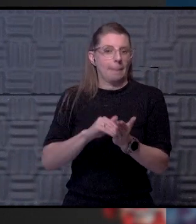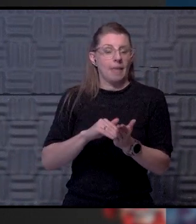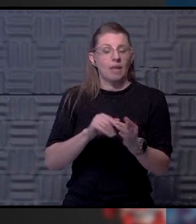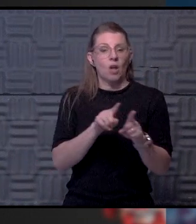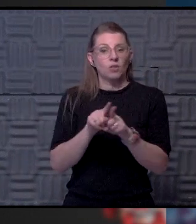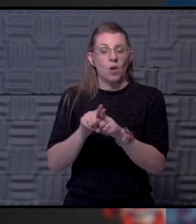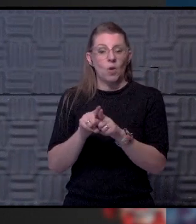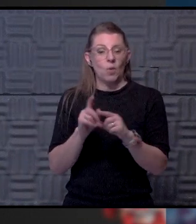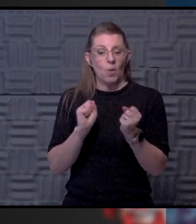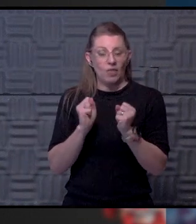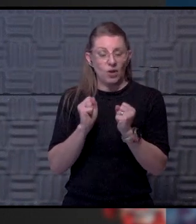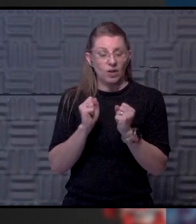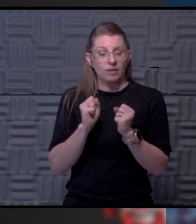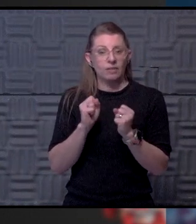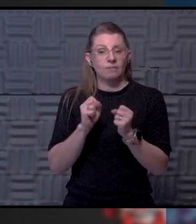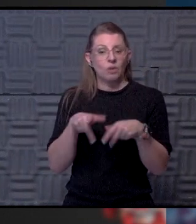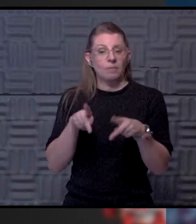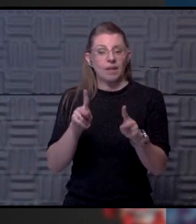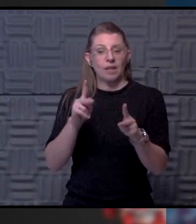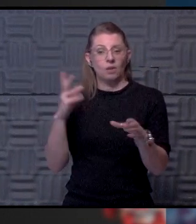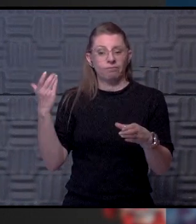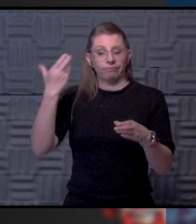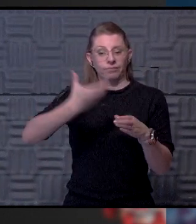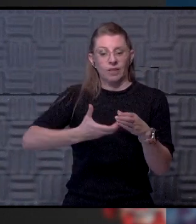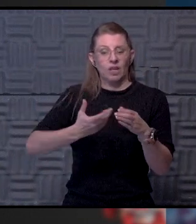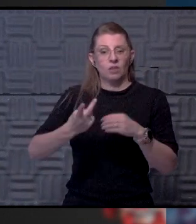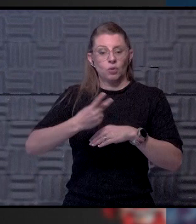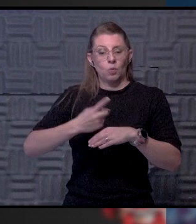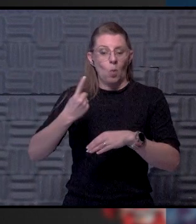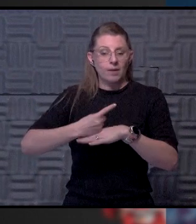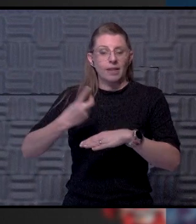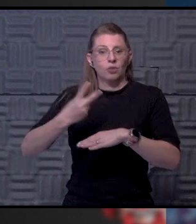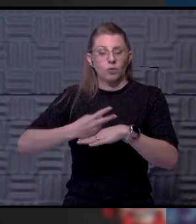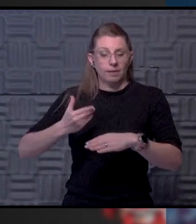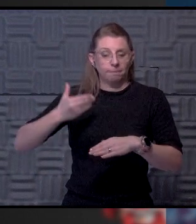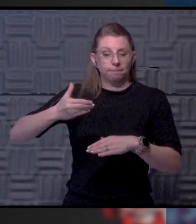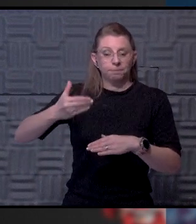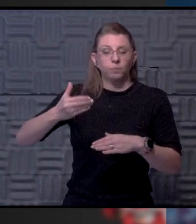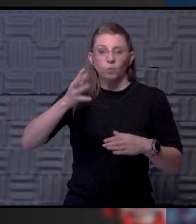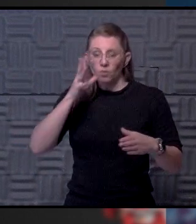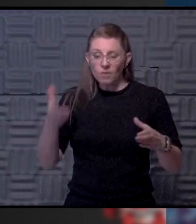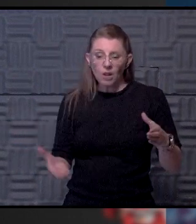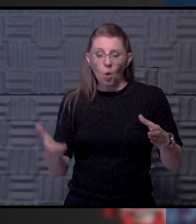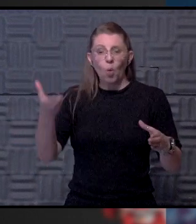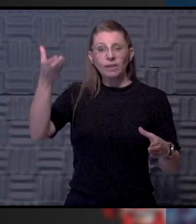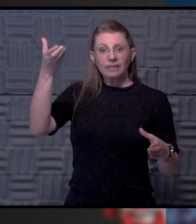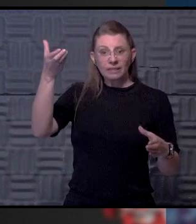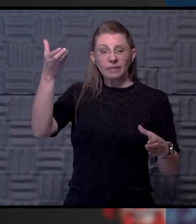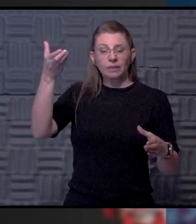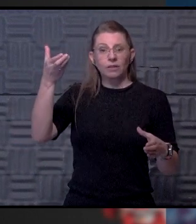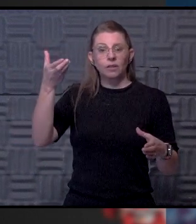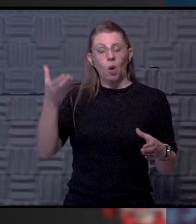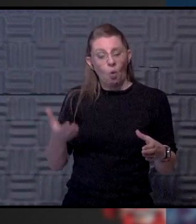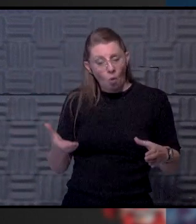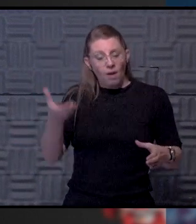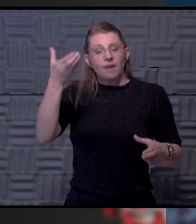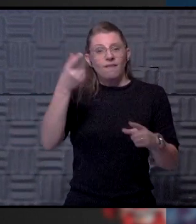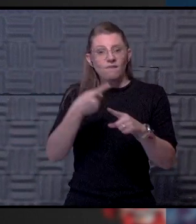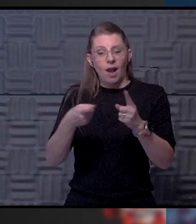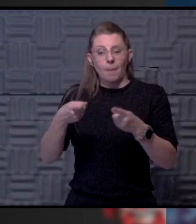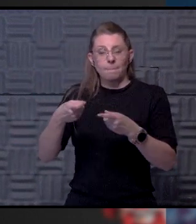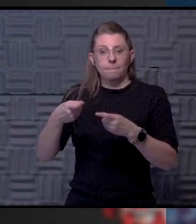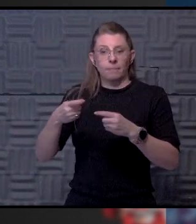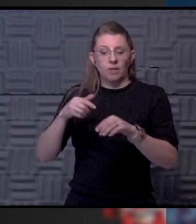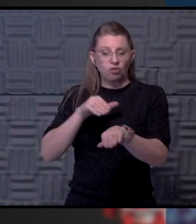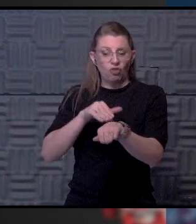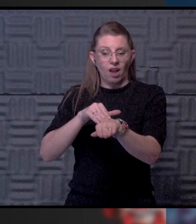permitting, the gantry and cyclotron are going to be lowered over the next 2 days. They'll be hoisted from the flatbed